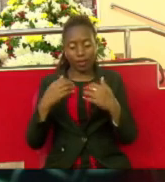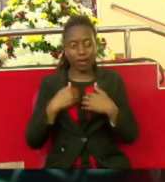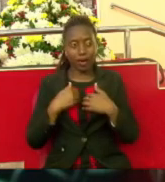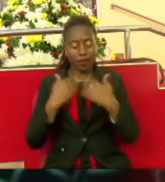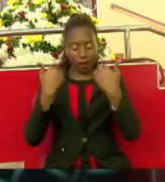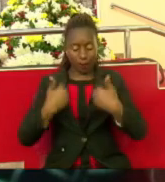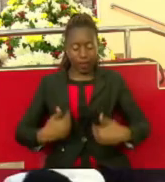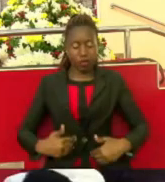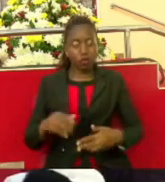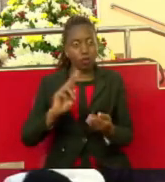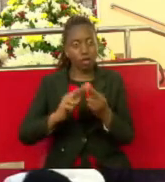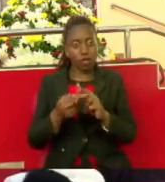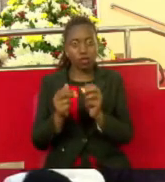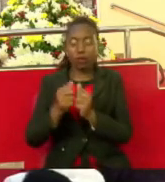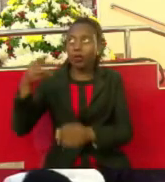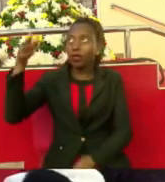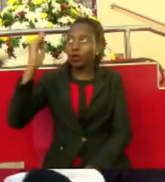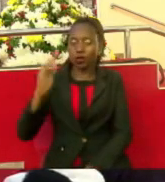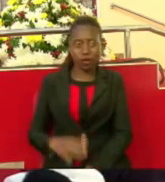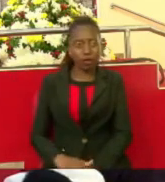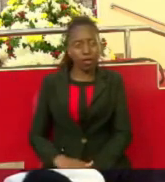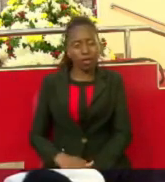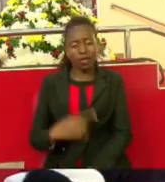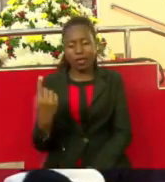That is the only escape. That is the only person you can go to.